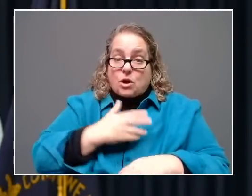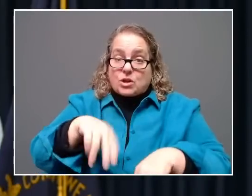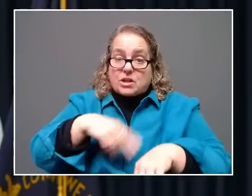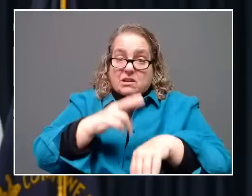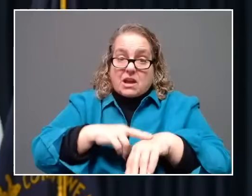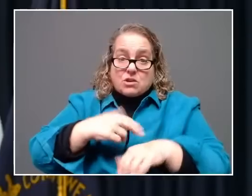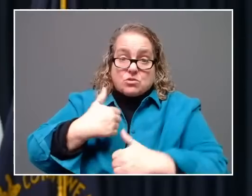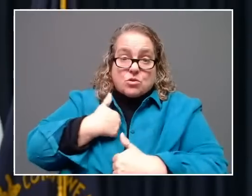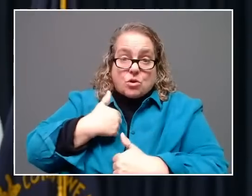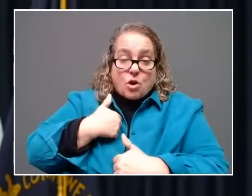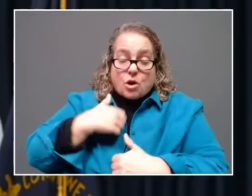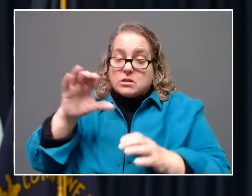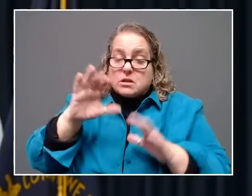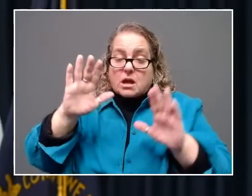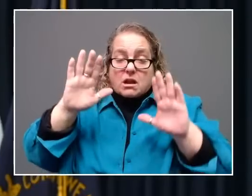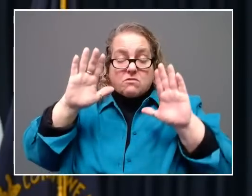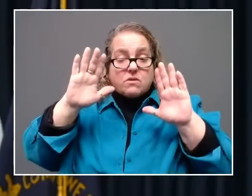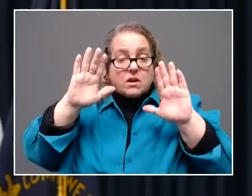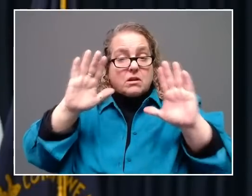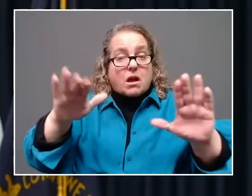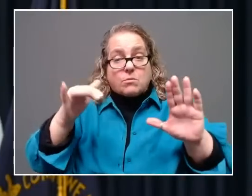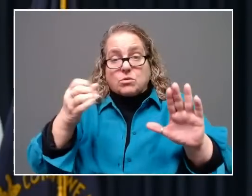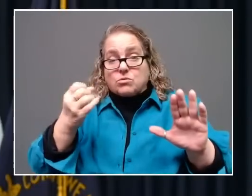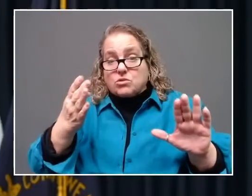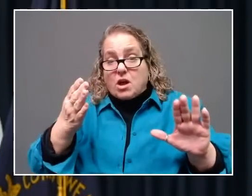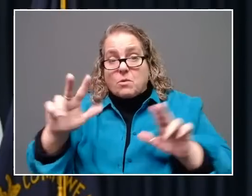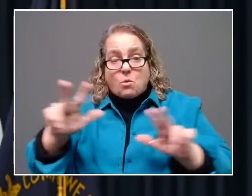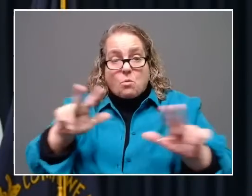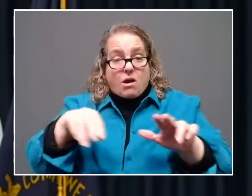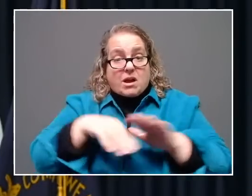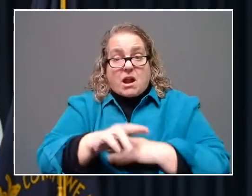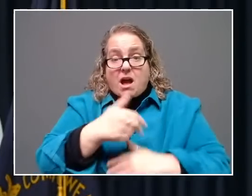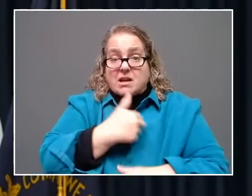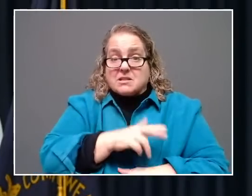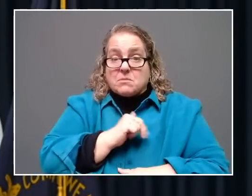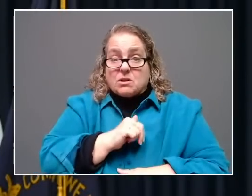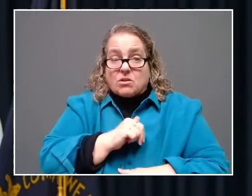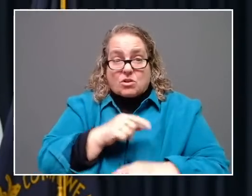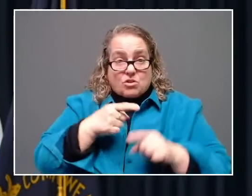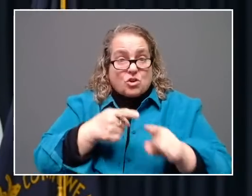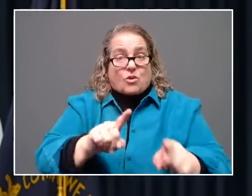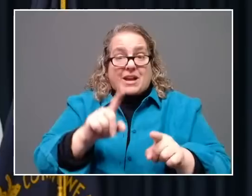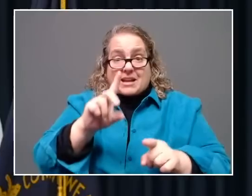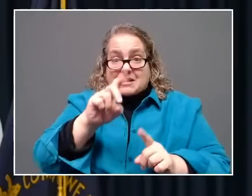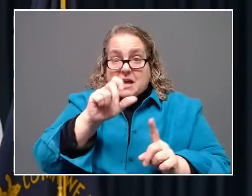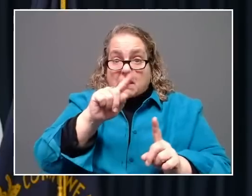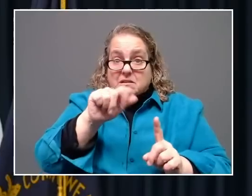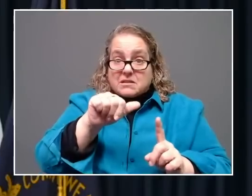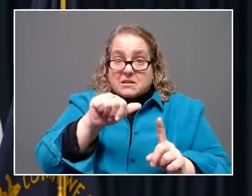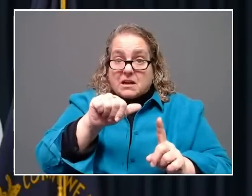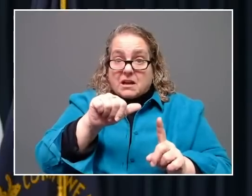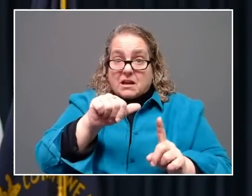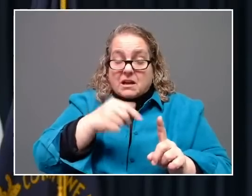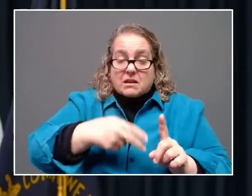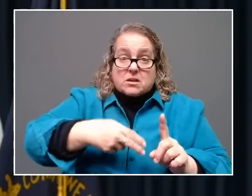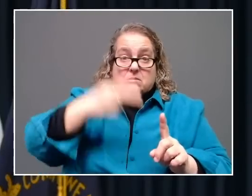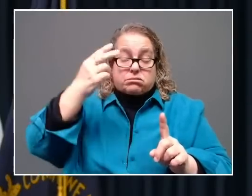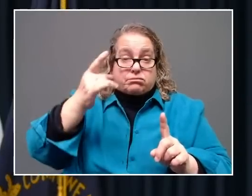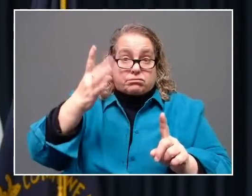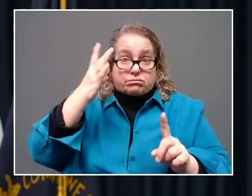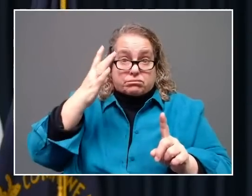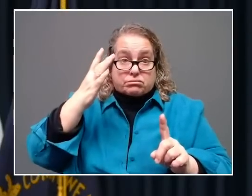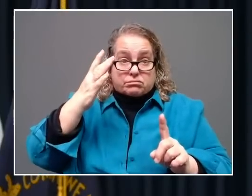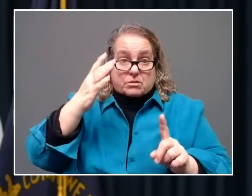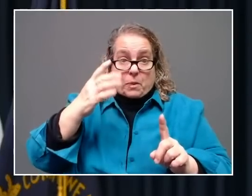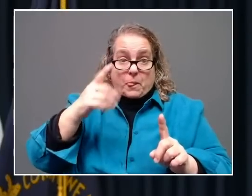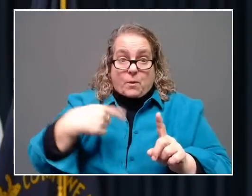job. They walk into a hospital, and they walked in the Delta surge when not many hospitals had a lot